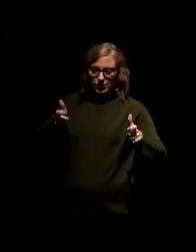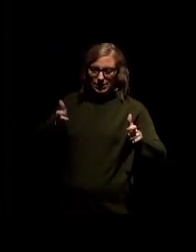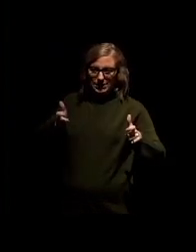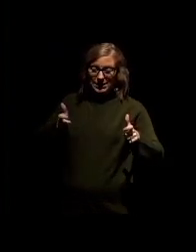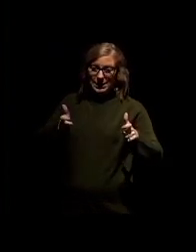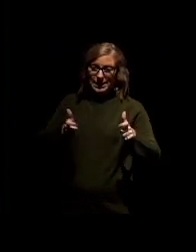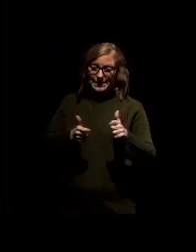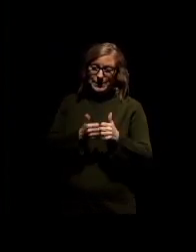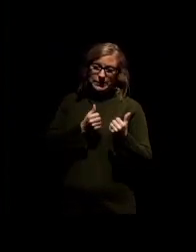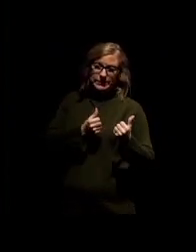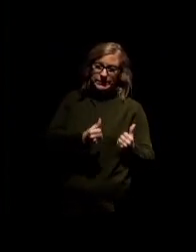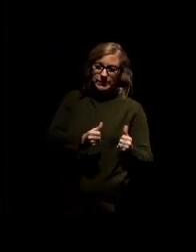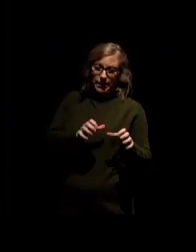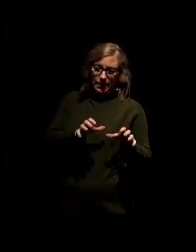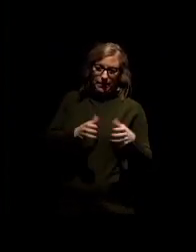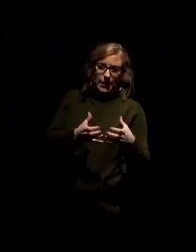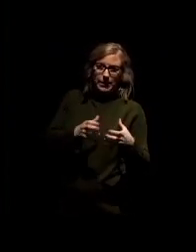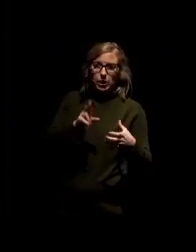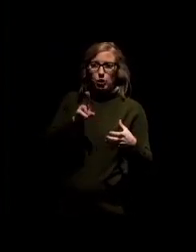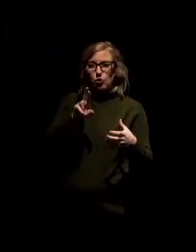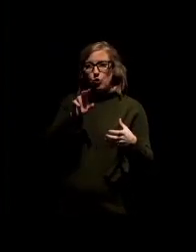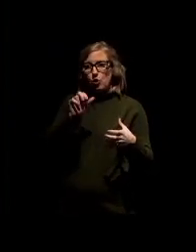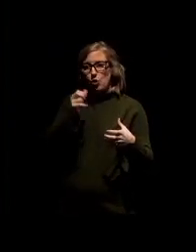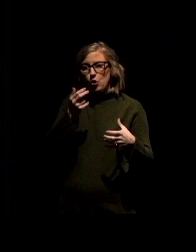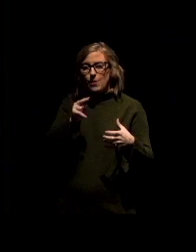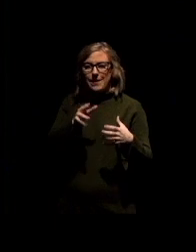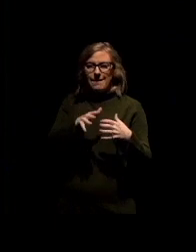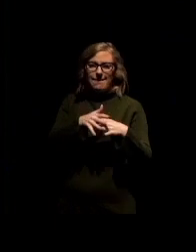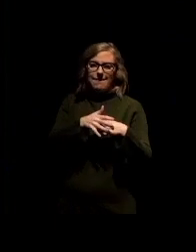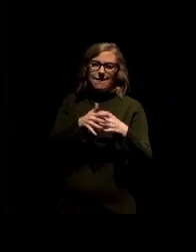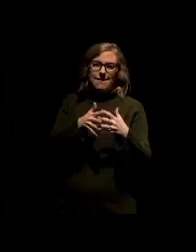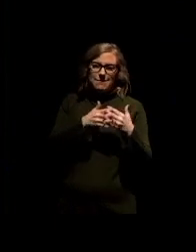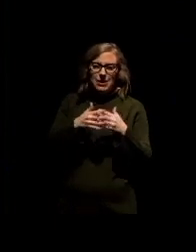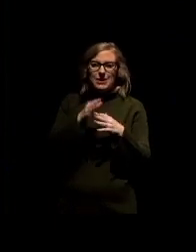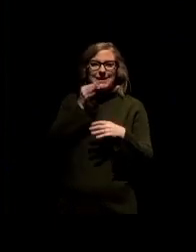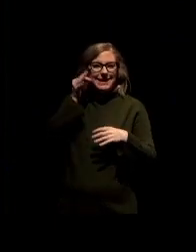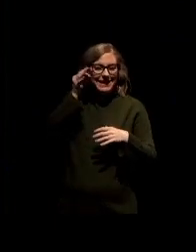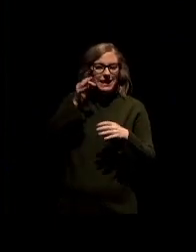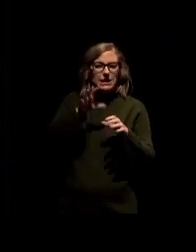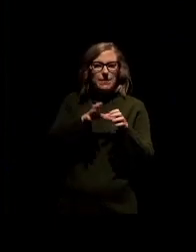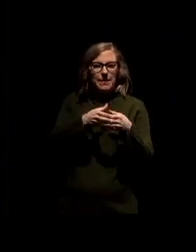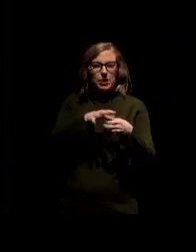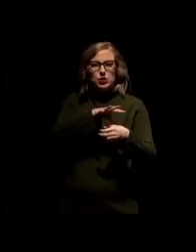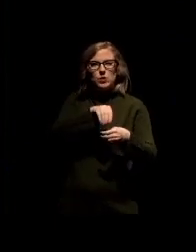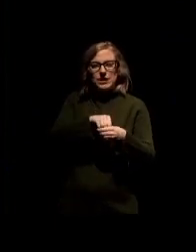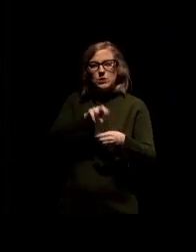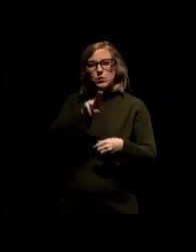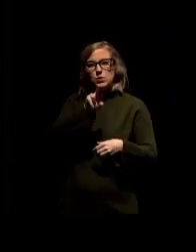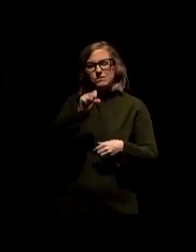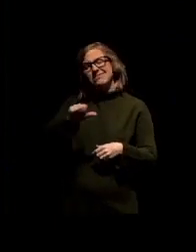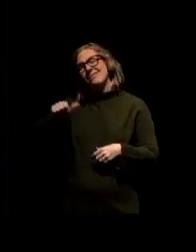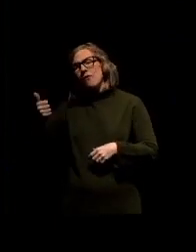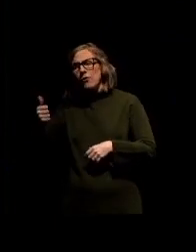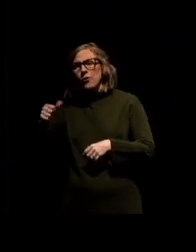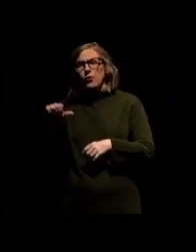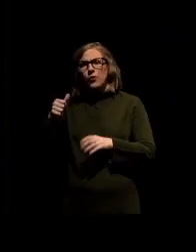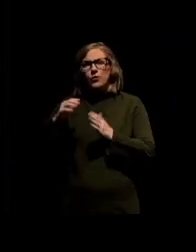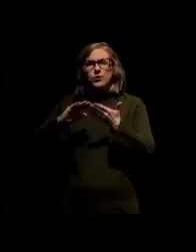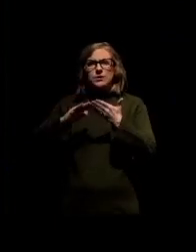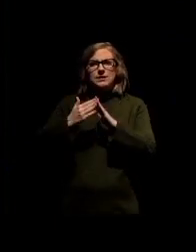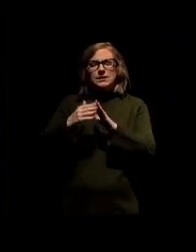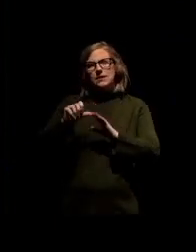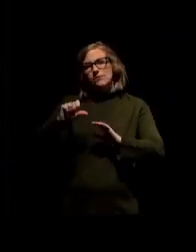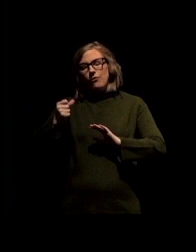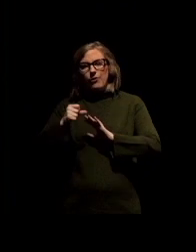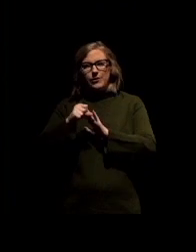densely populated urban American Indian population in the United States. There are other states, or there are cities